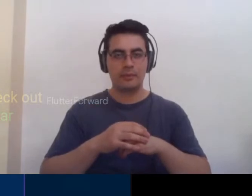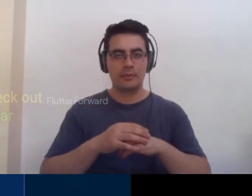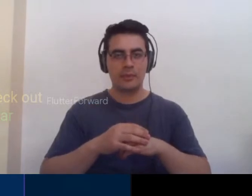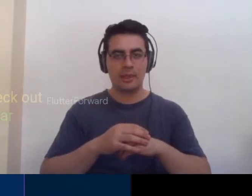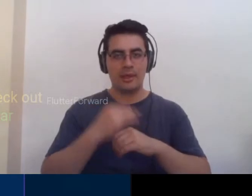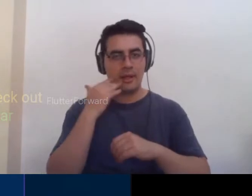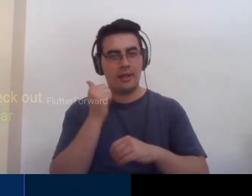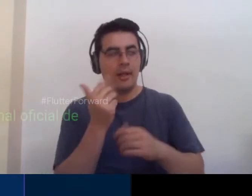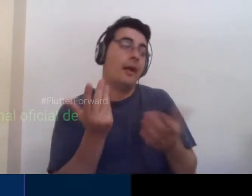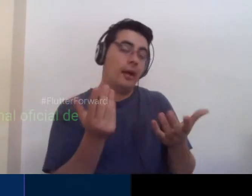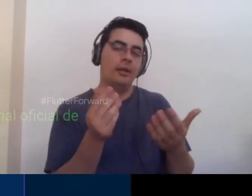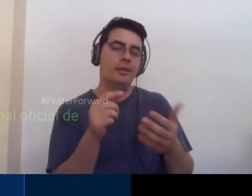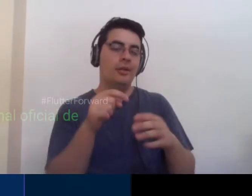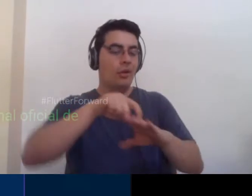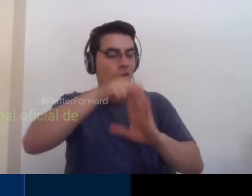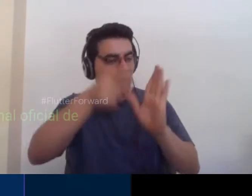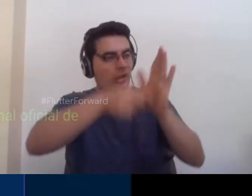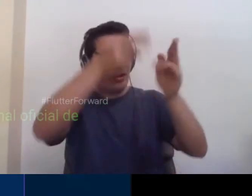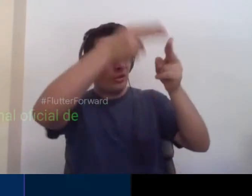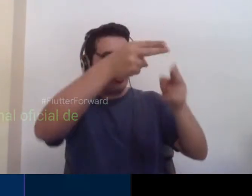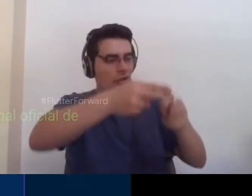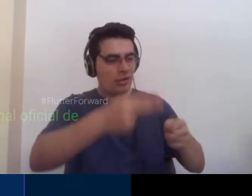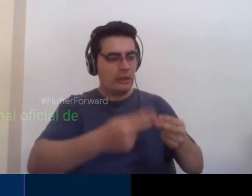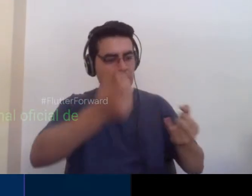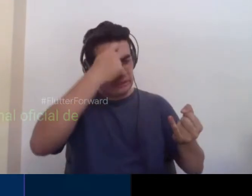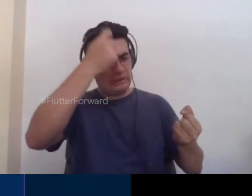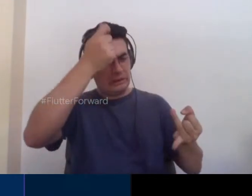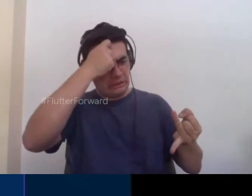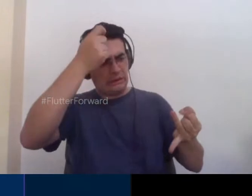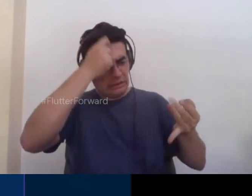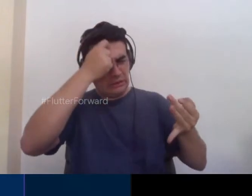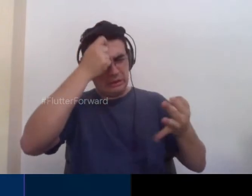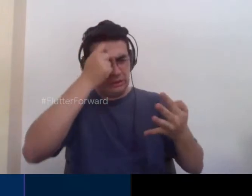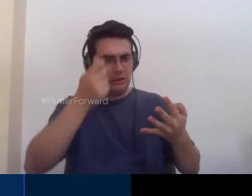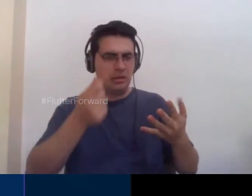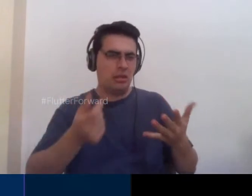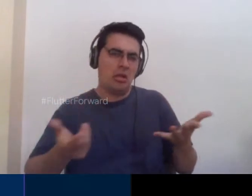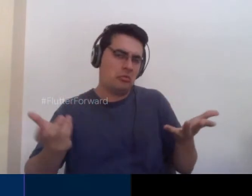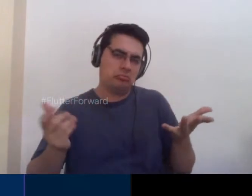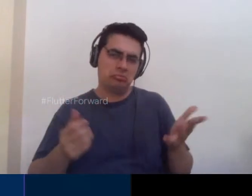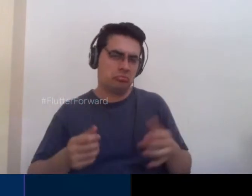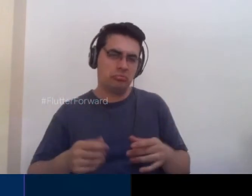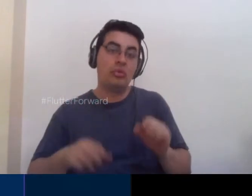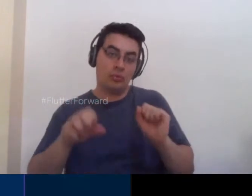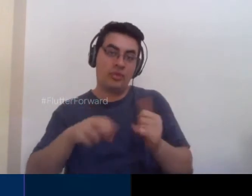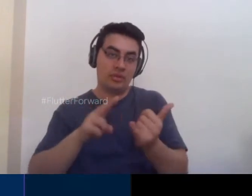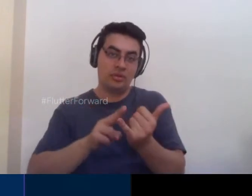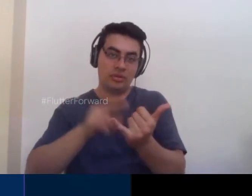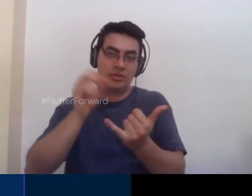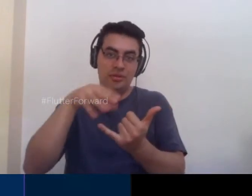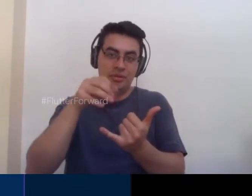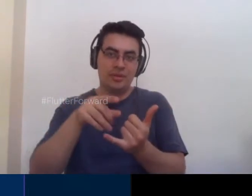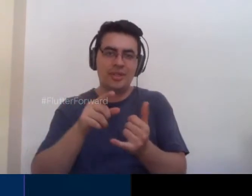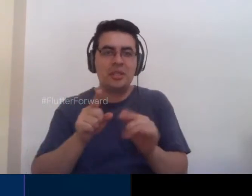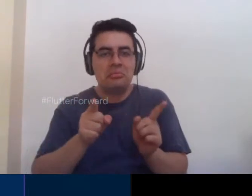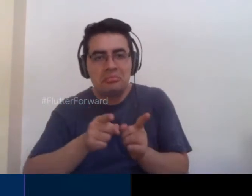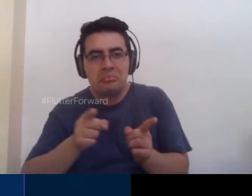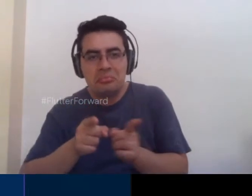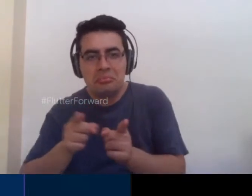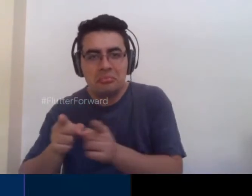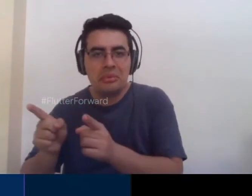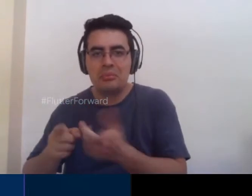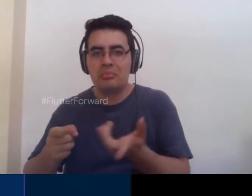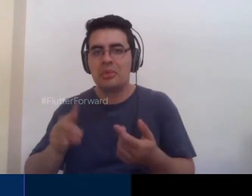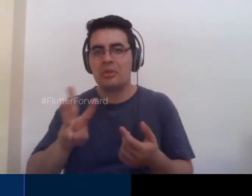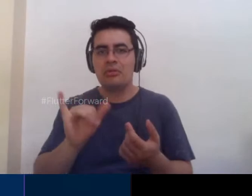do remember to check out Flutter's great reference docs and the official YouTube channel with bite-sized tutorials like Widget of the Week, as well